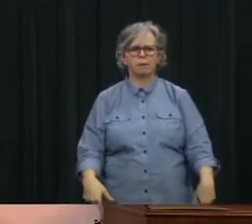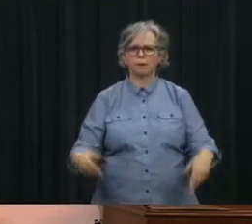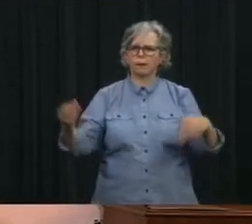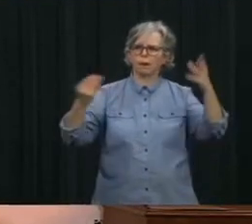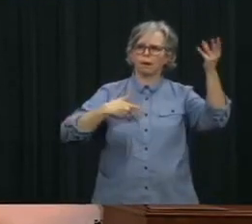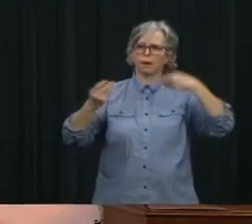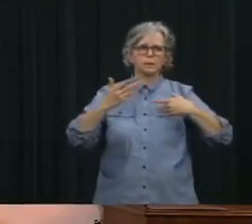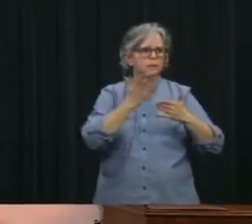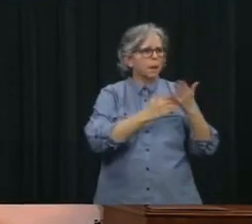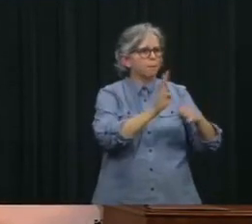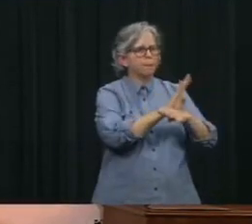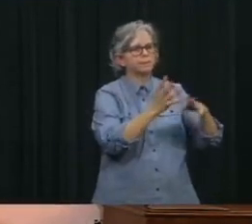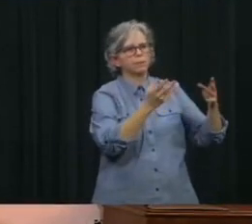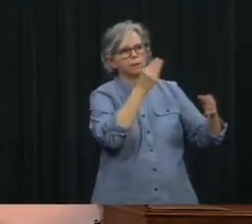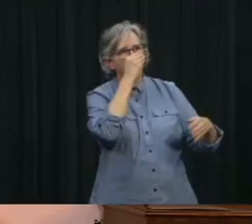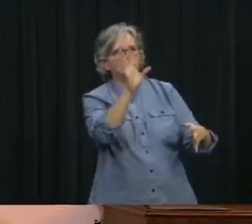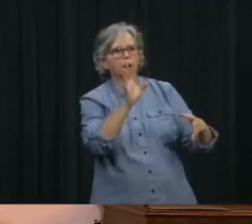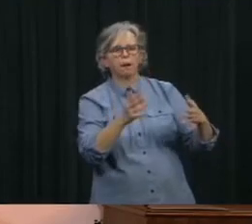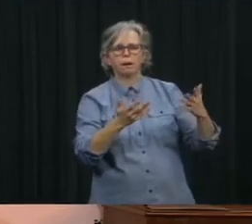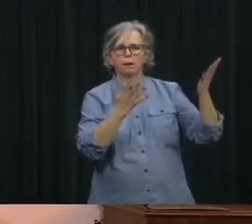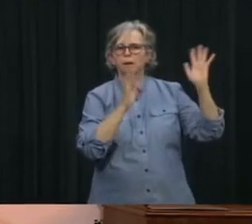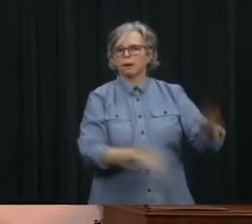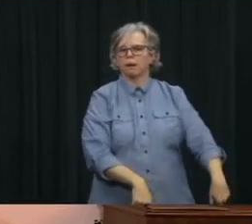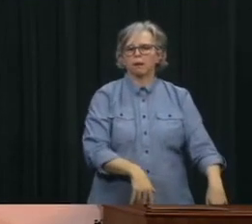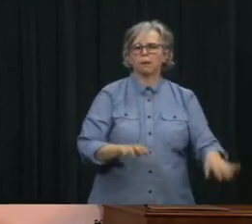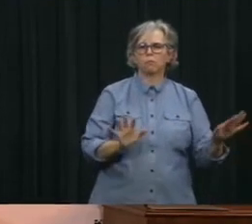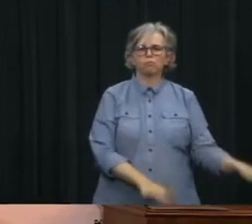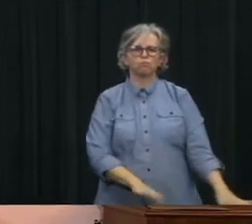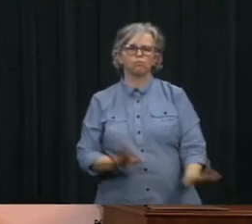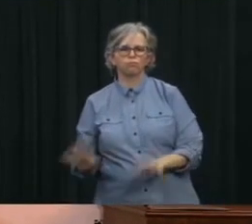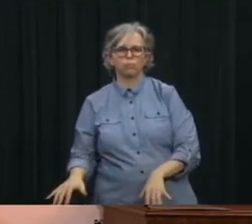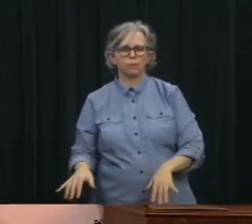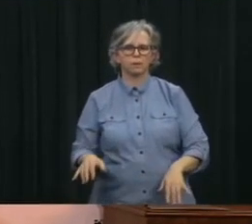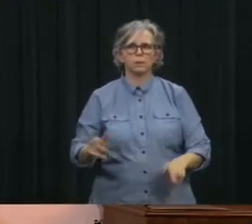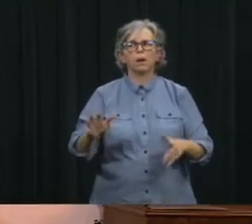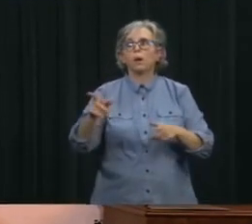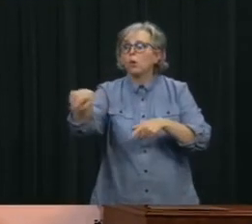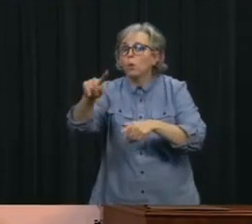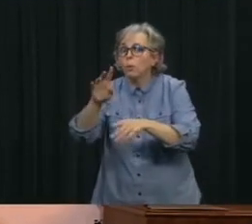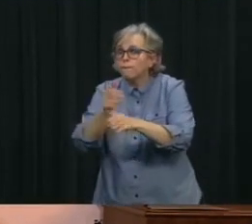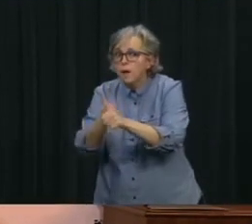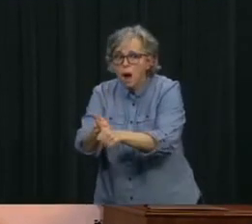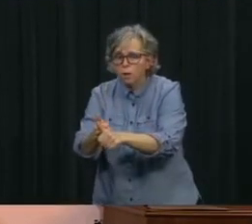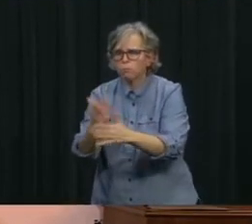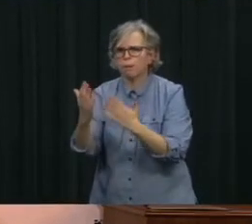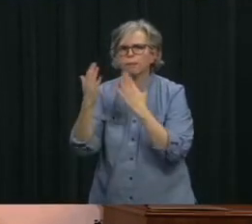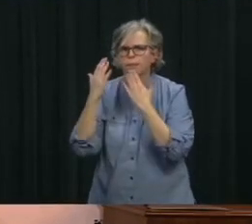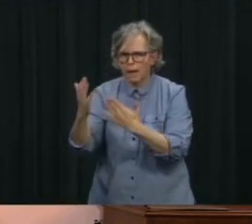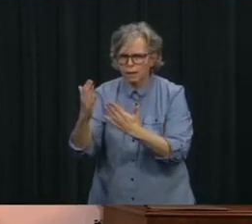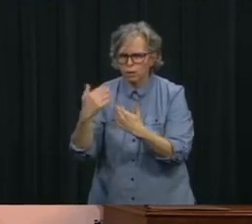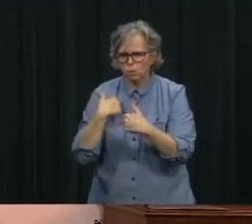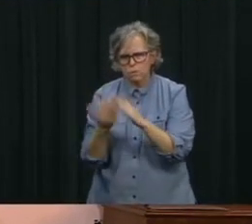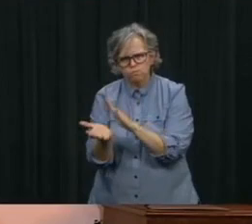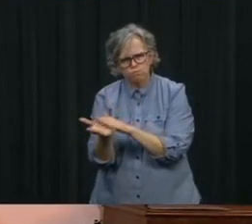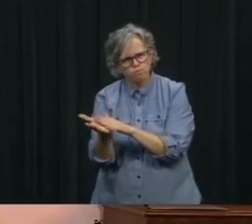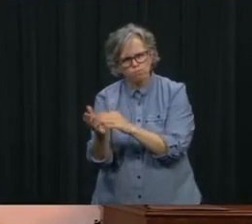keep leading. For those of you who aren't, you are acting irresponsibly and you're putting us all in jeopardy, and it needs to